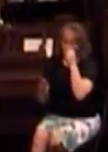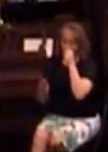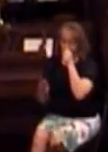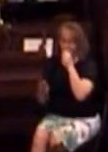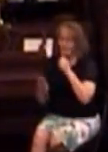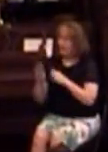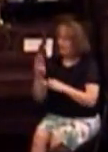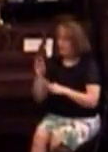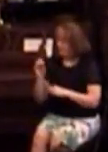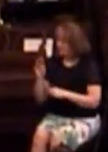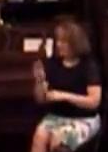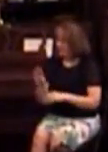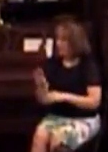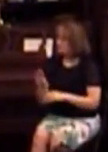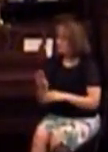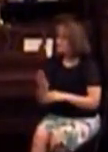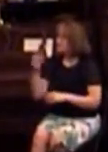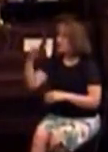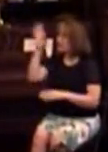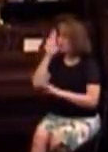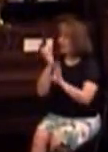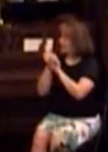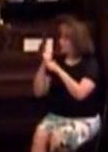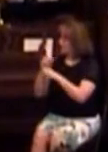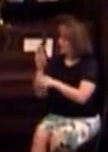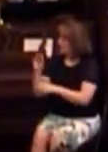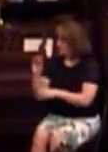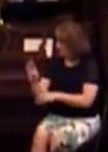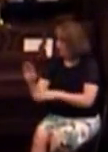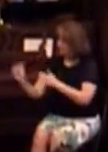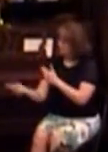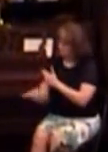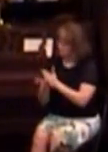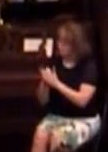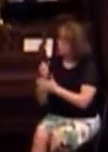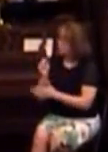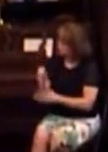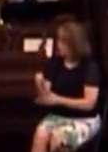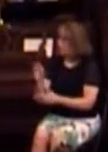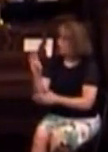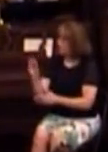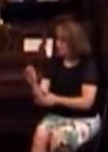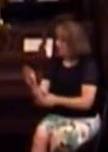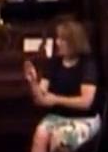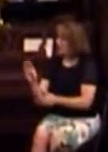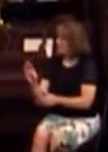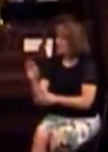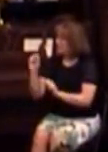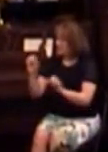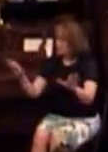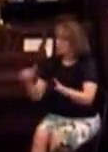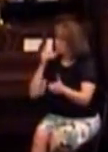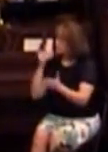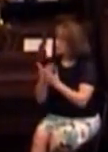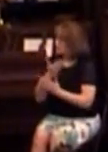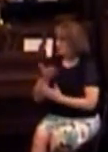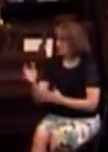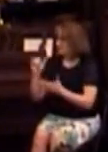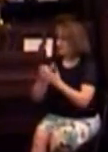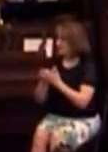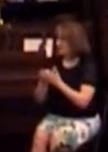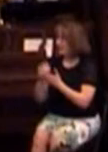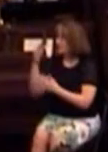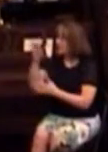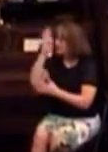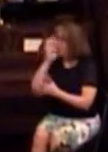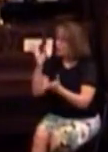created Bob anew so that Bob could do the good things that God planned for Bob to